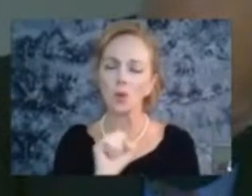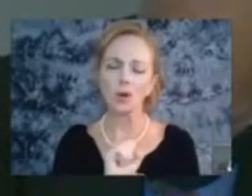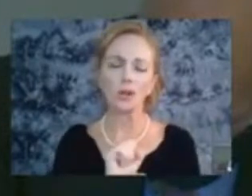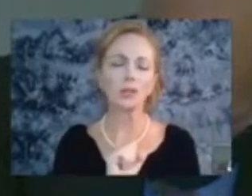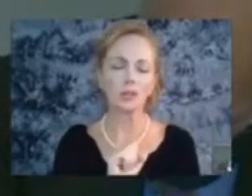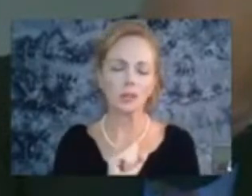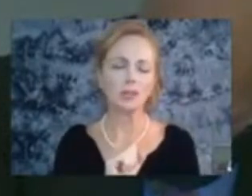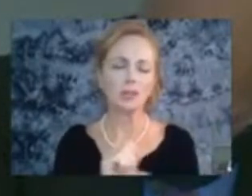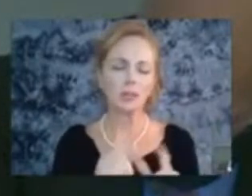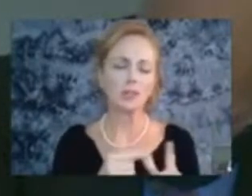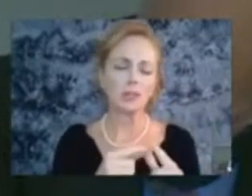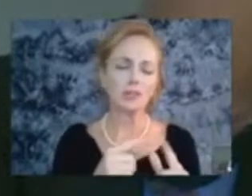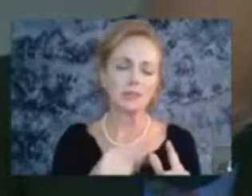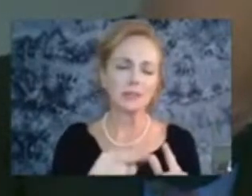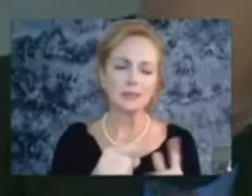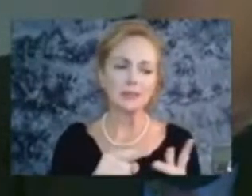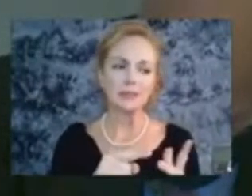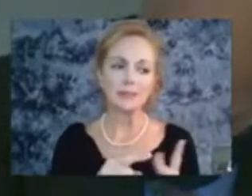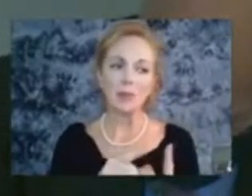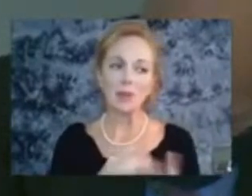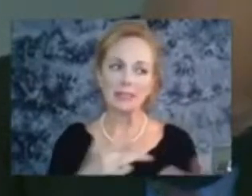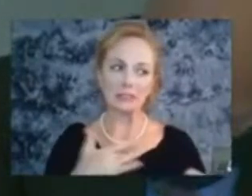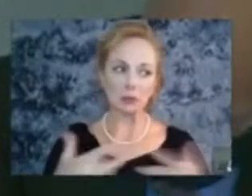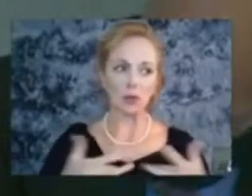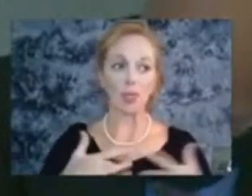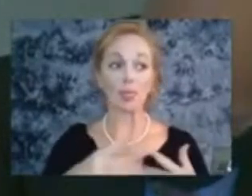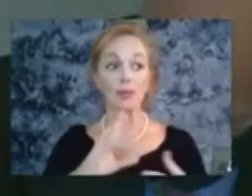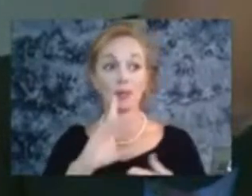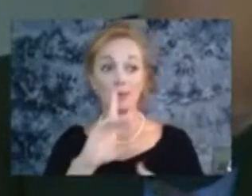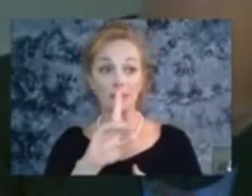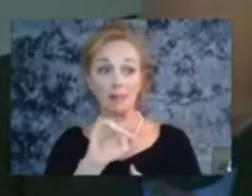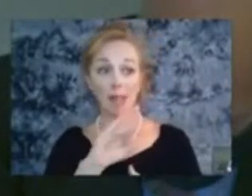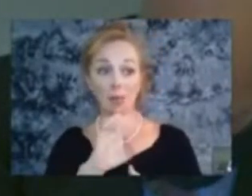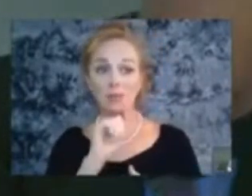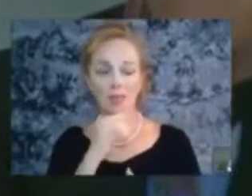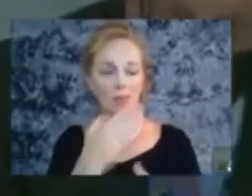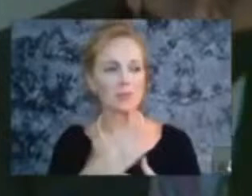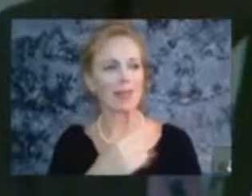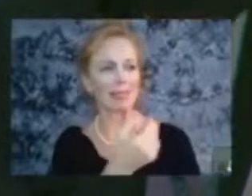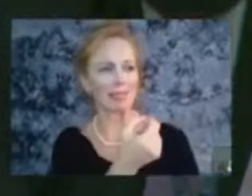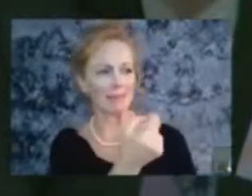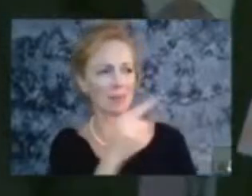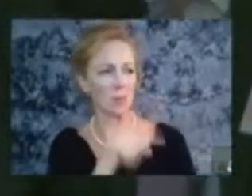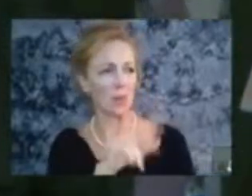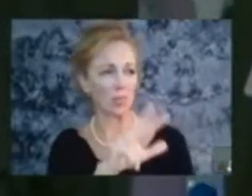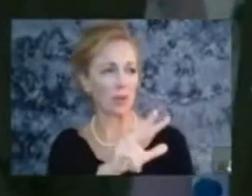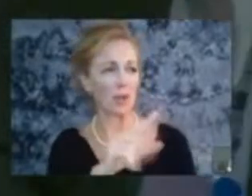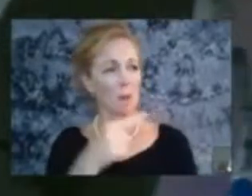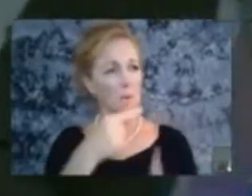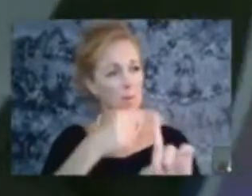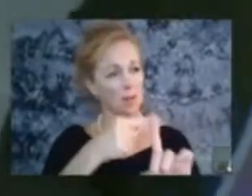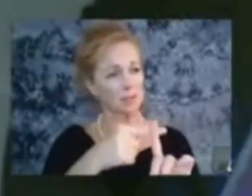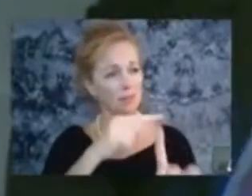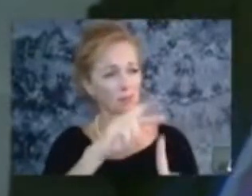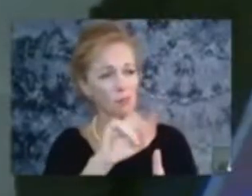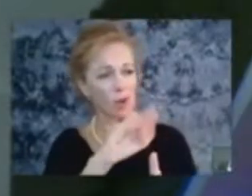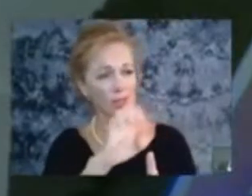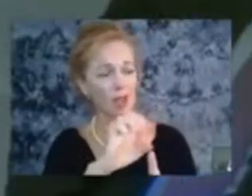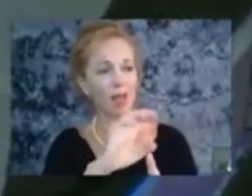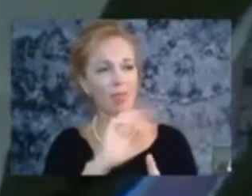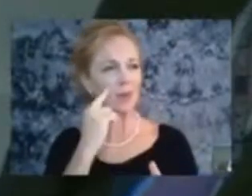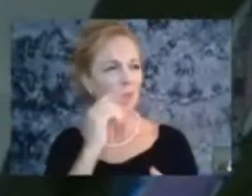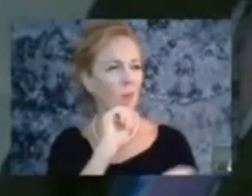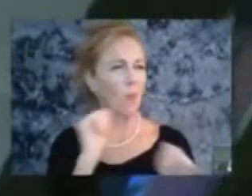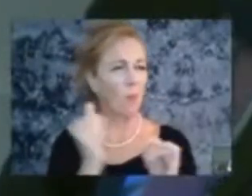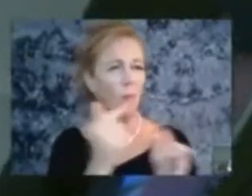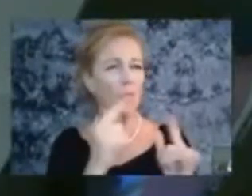that the data wasn't there. We were at 11.3% positivity rate. All of our numbers, I think we were around in the